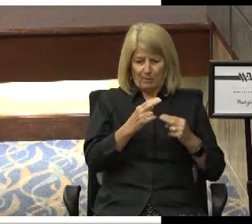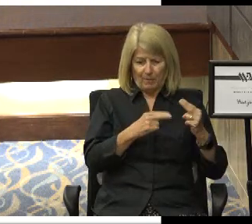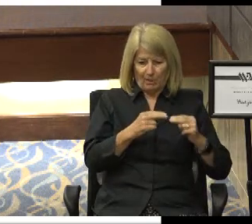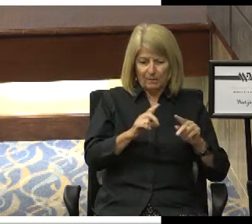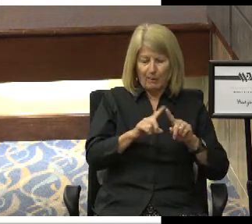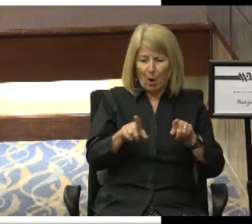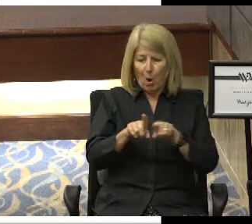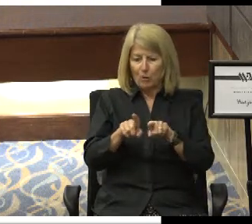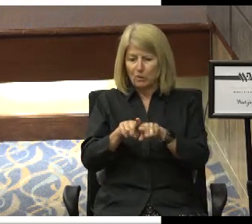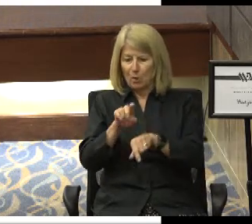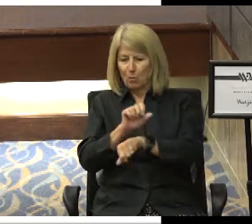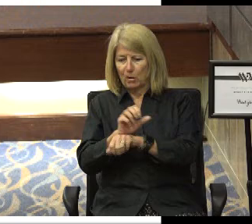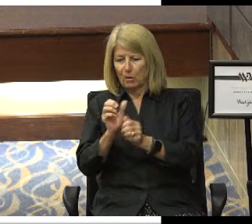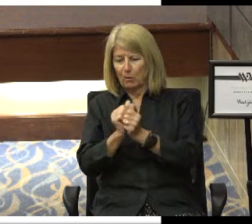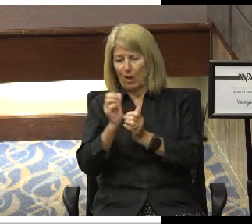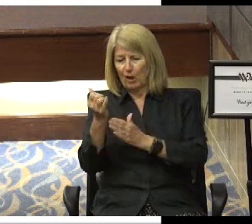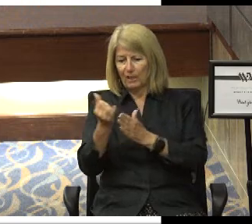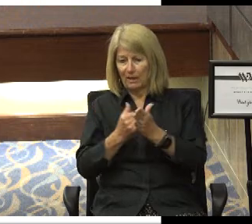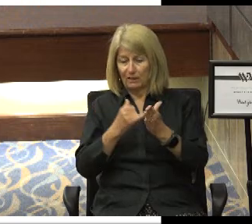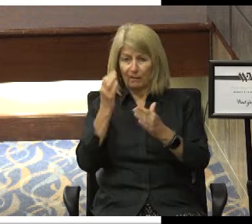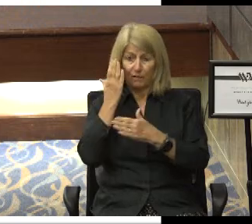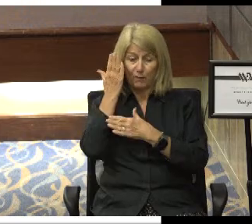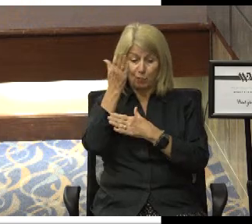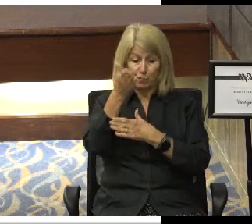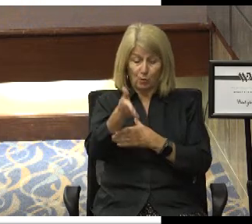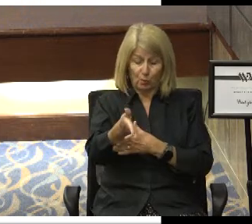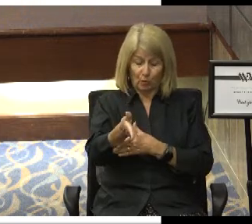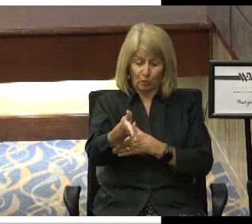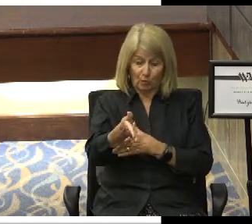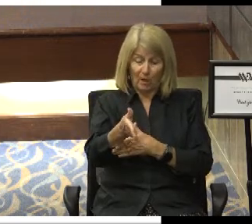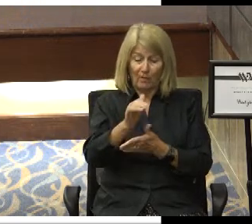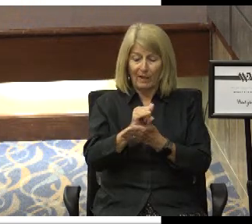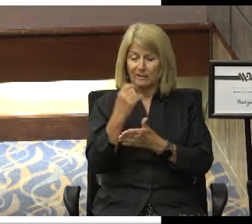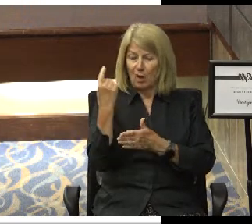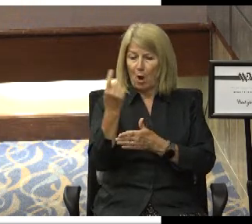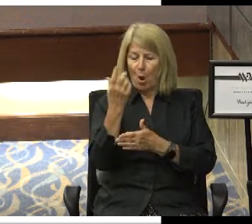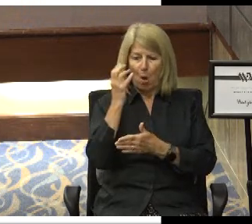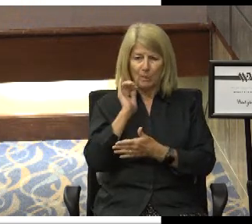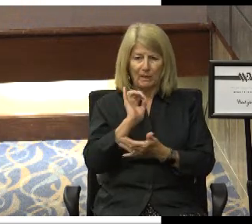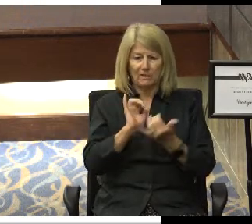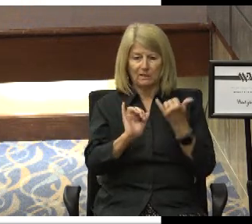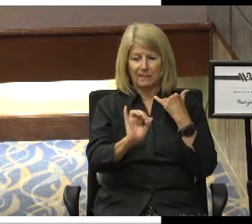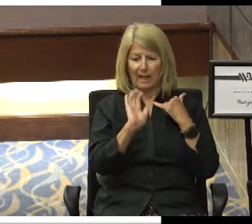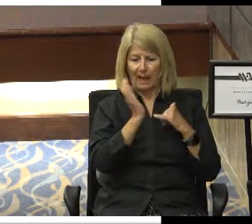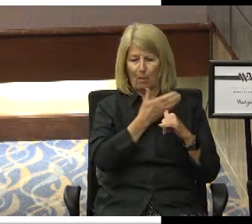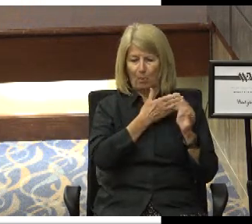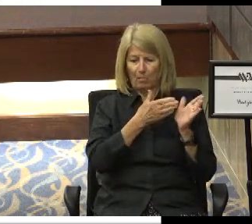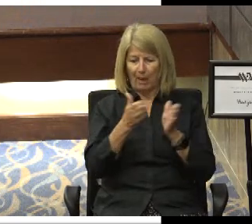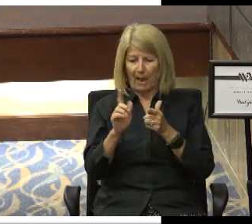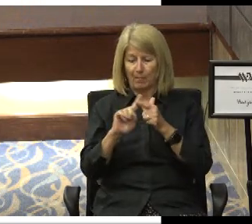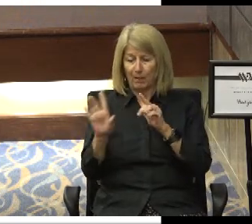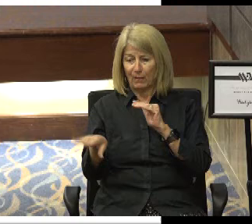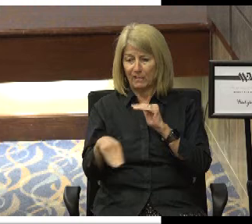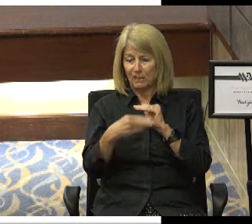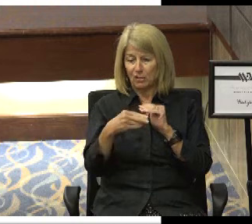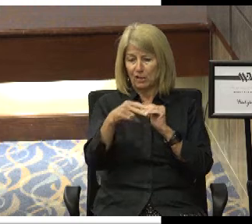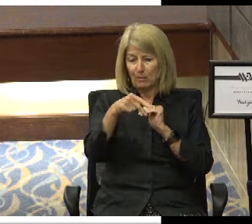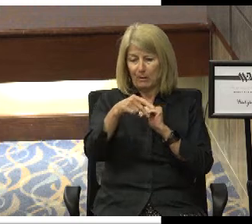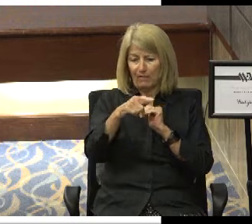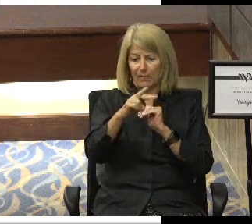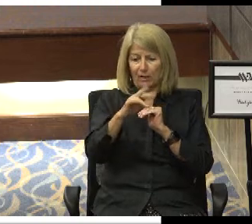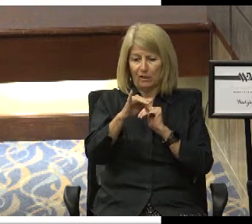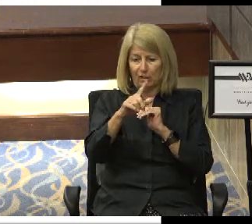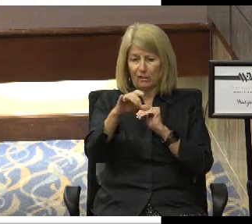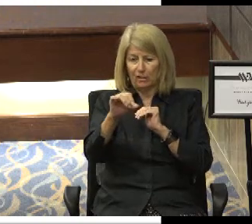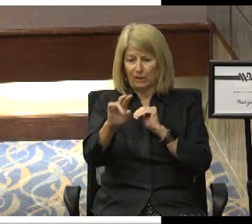with the architecture of the coming phases. That was always our plan, but the addition of the pavilion makes it,